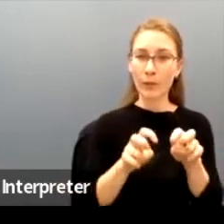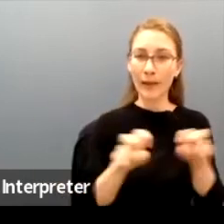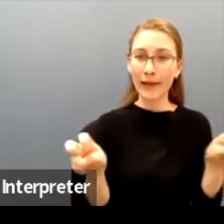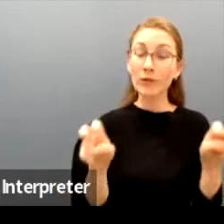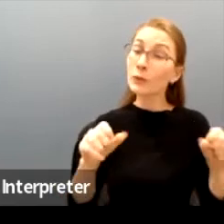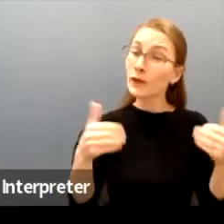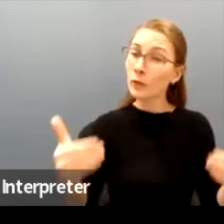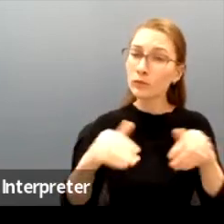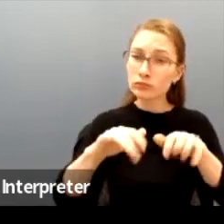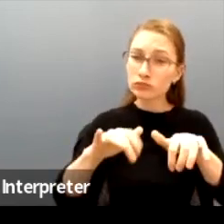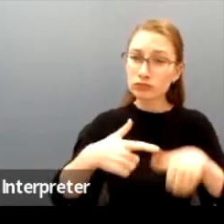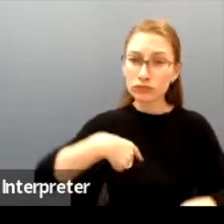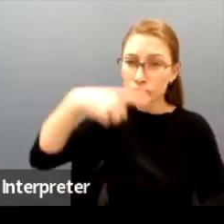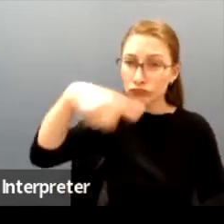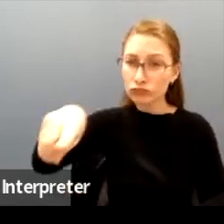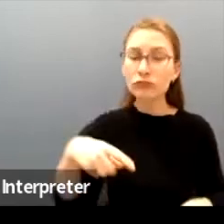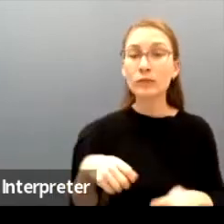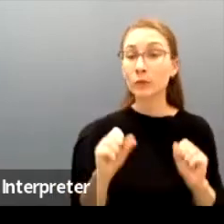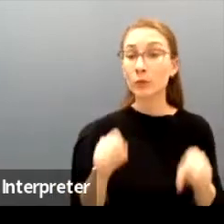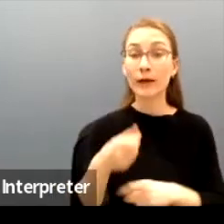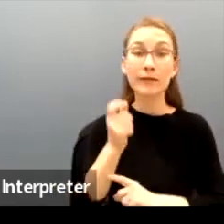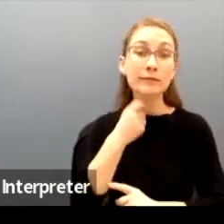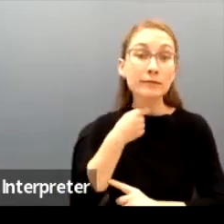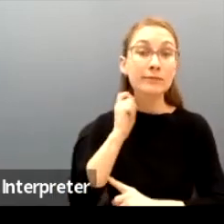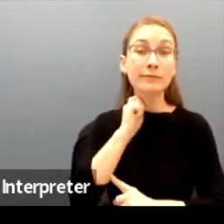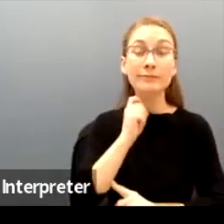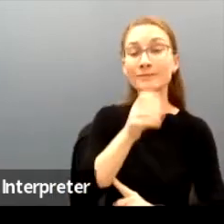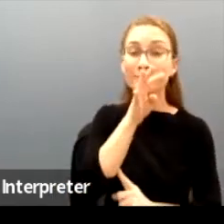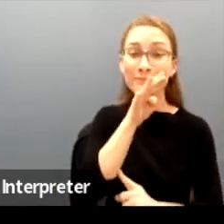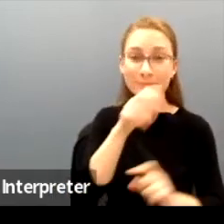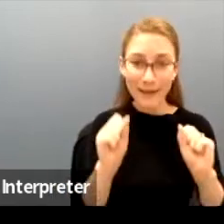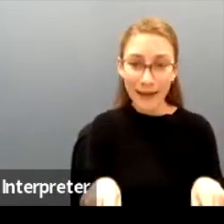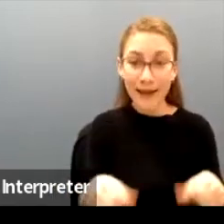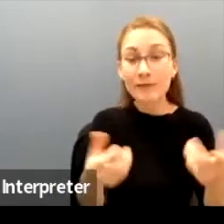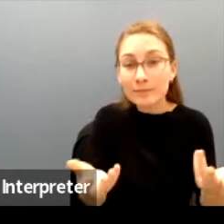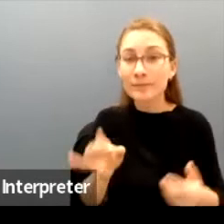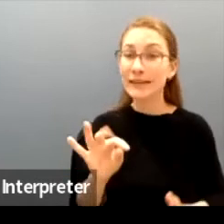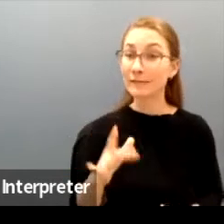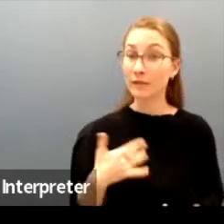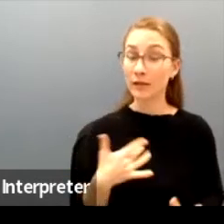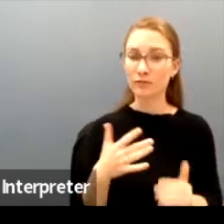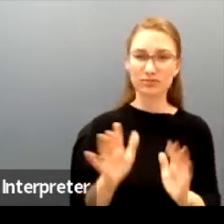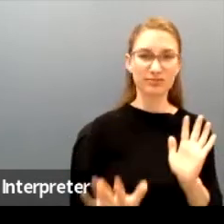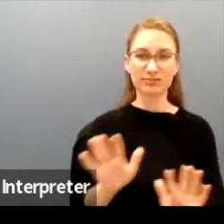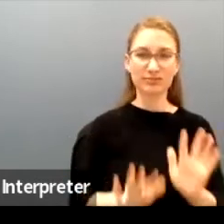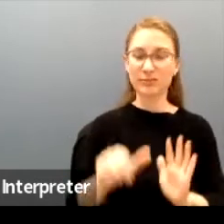the chat, you can. If you want to unmute yourself, you can. But if you don't feel comfortable, that's okay too.